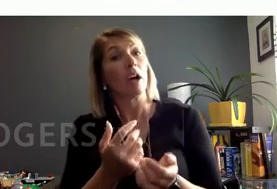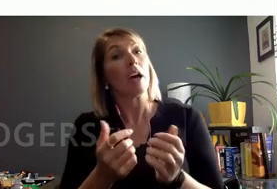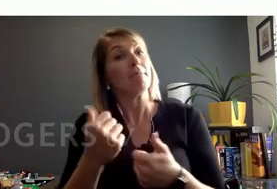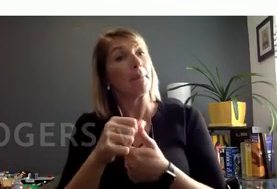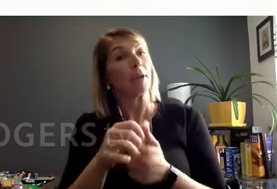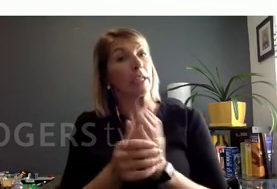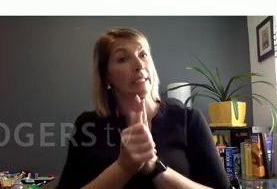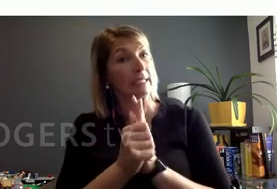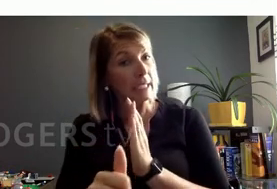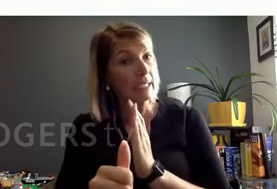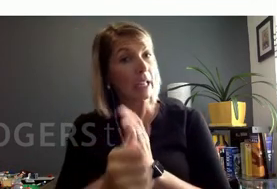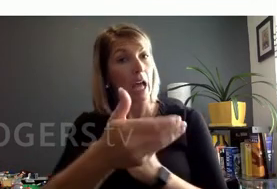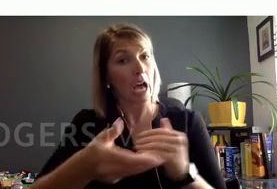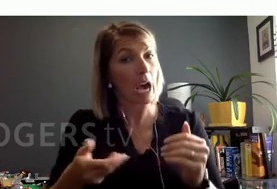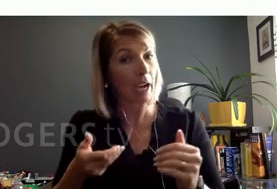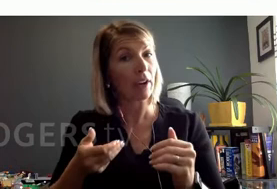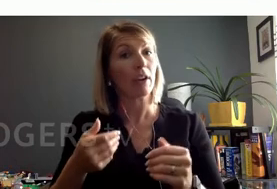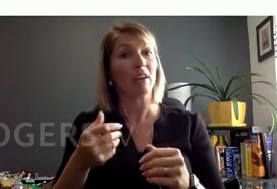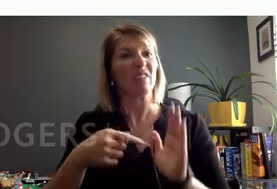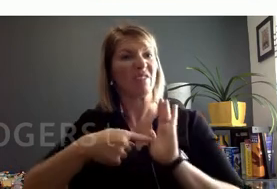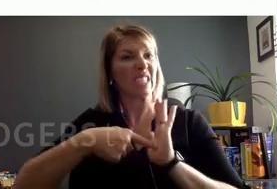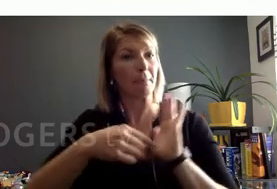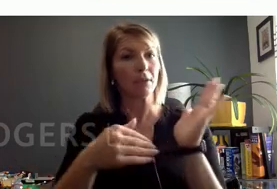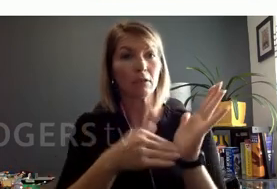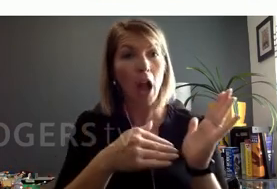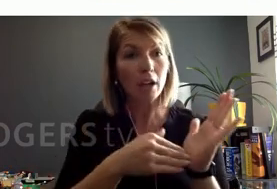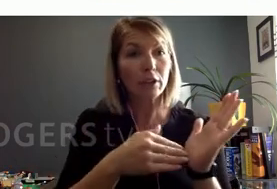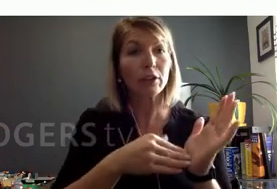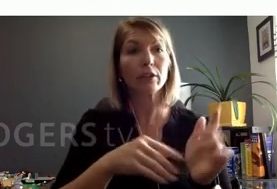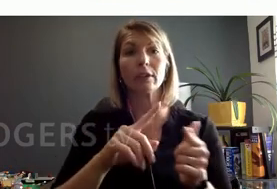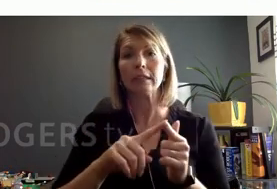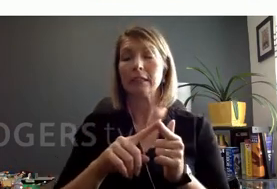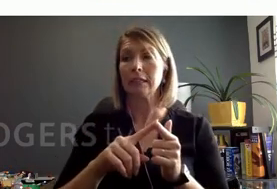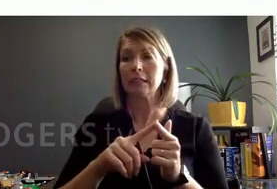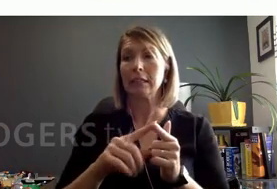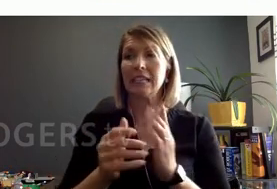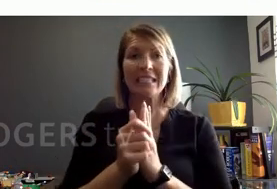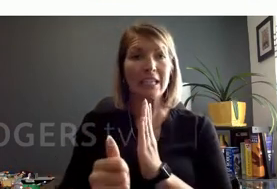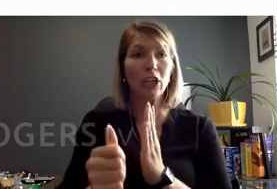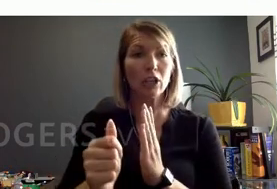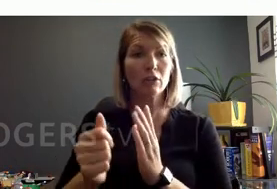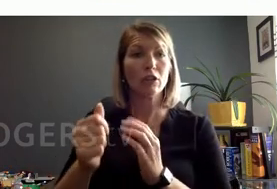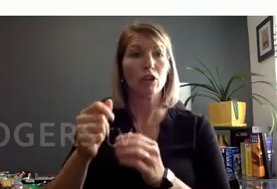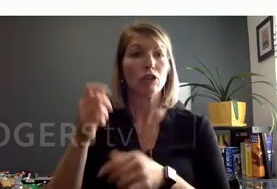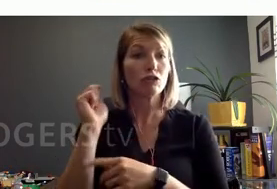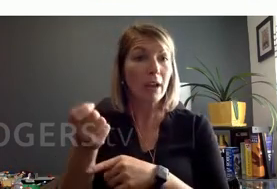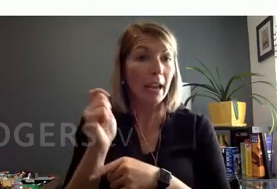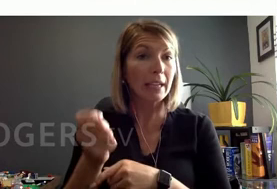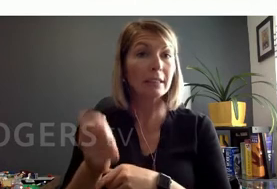tech sectors, also people in the technical trades occupations, and even low skilled